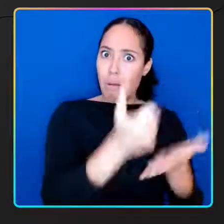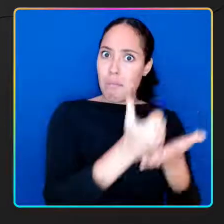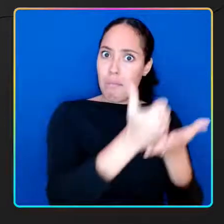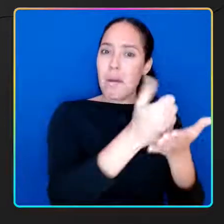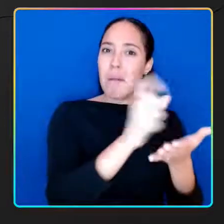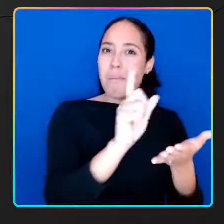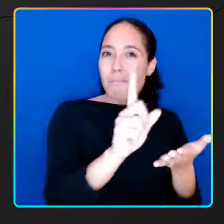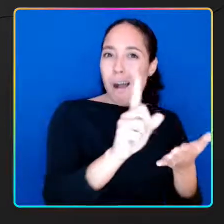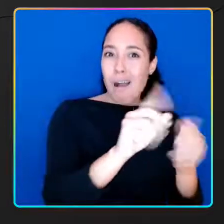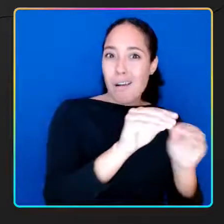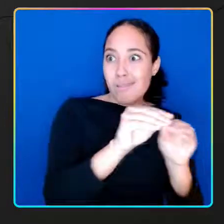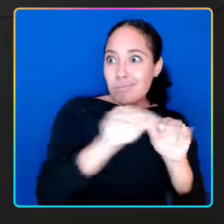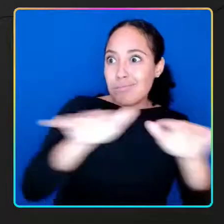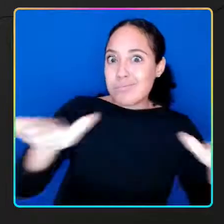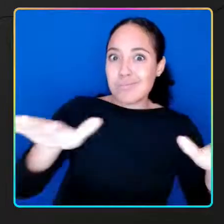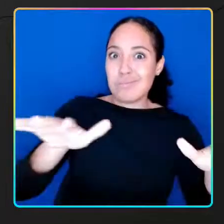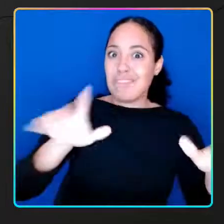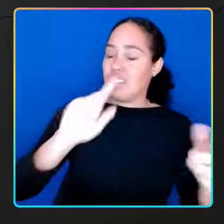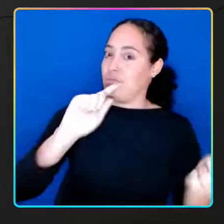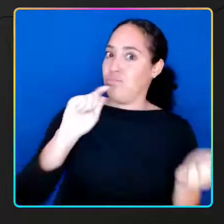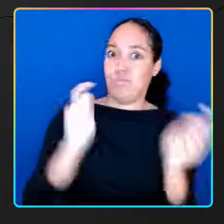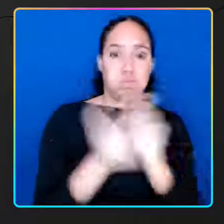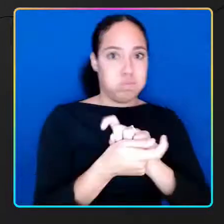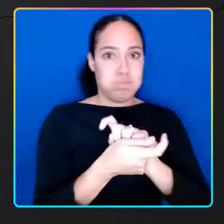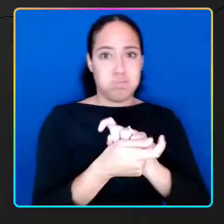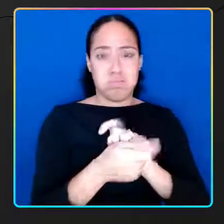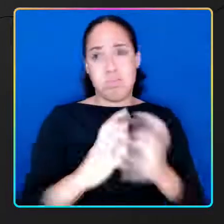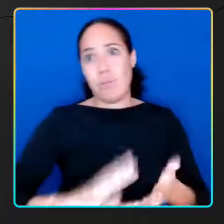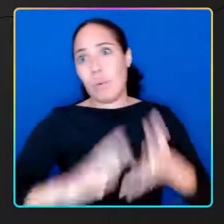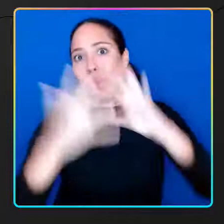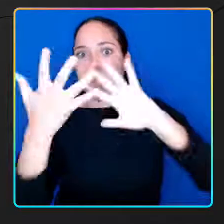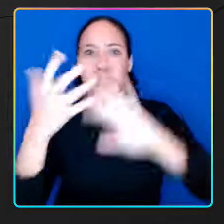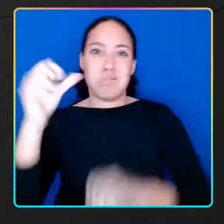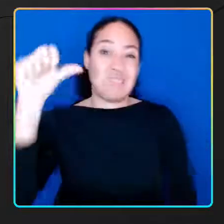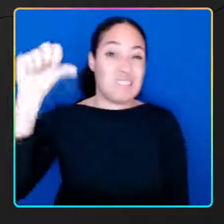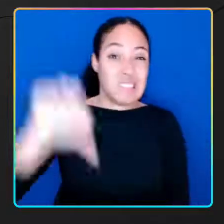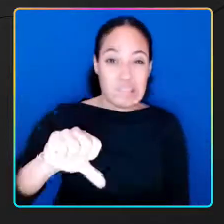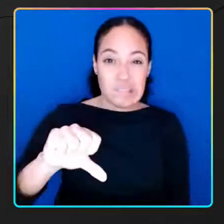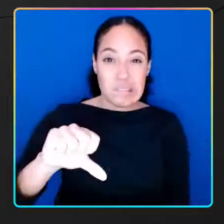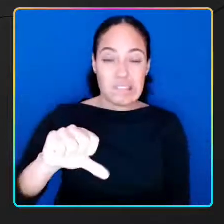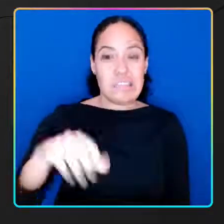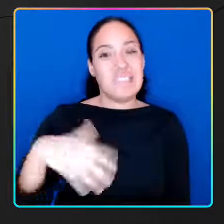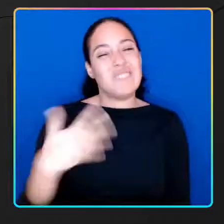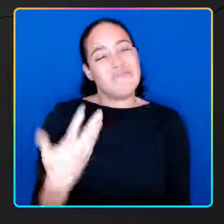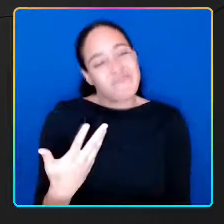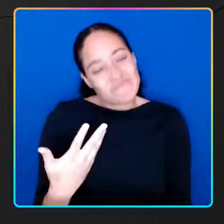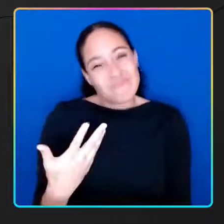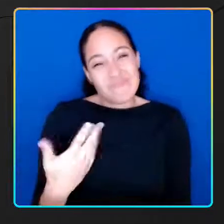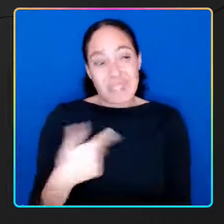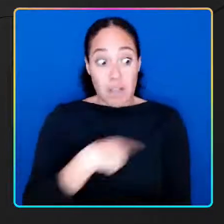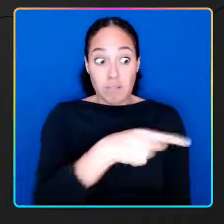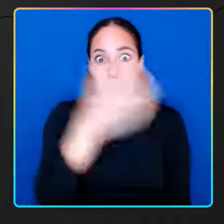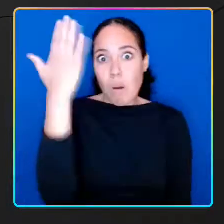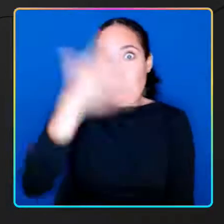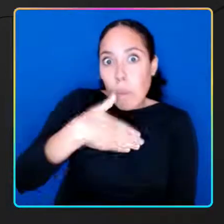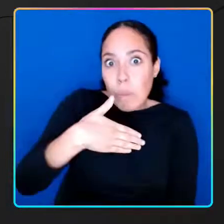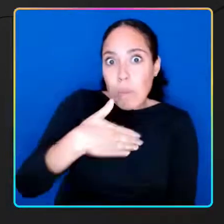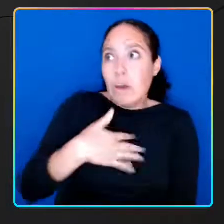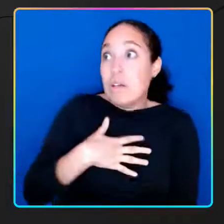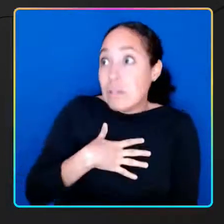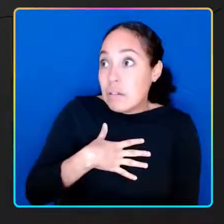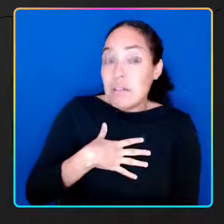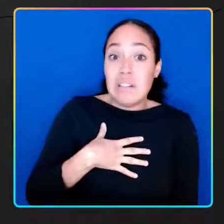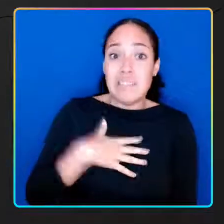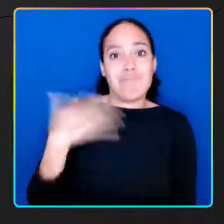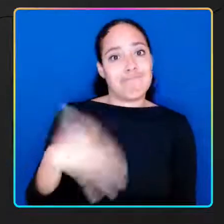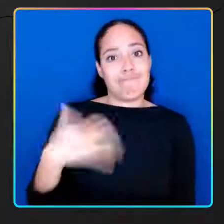and you can't always see it when you're first doing it. Sometimes but it's important to see it, right? It's important to see